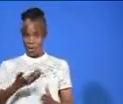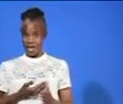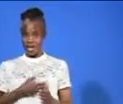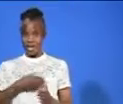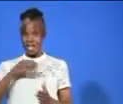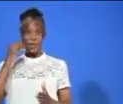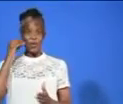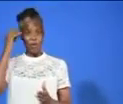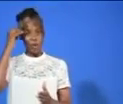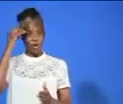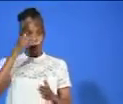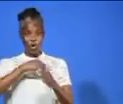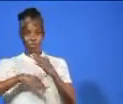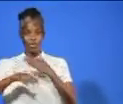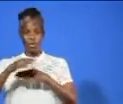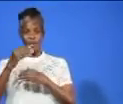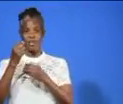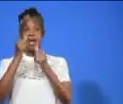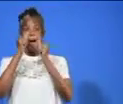Blessed